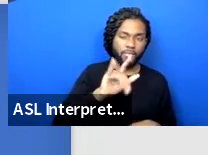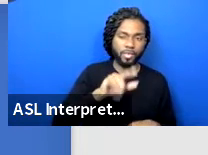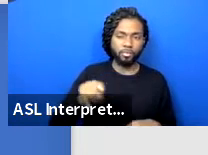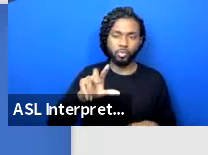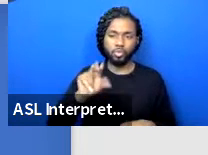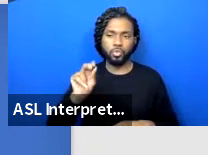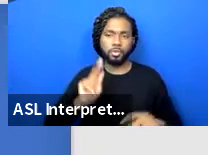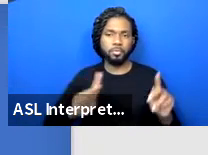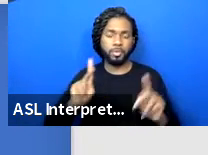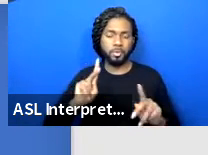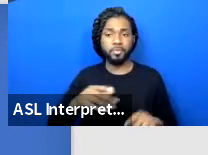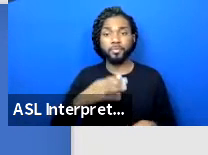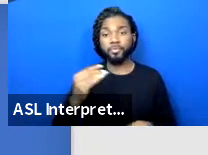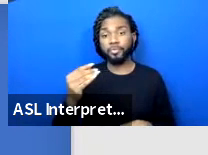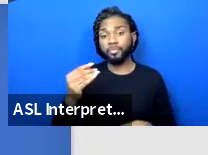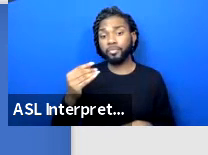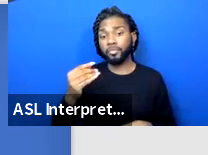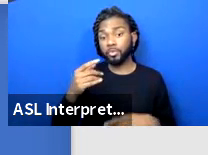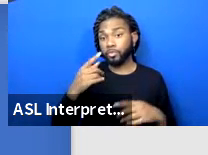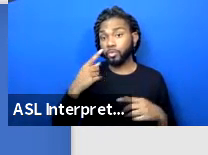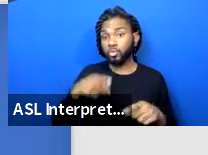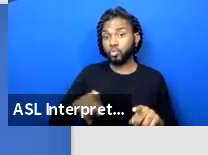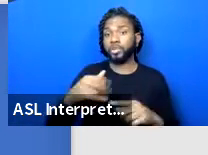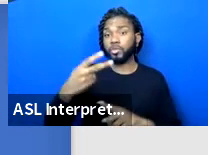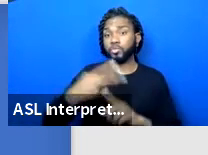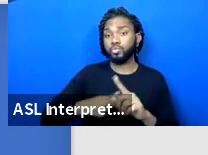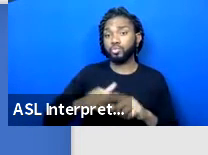And while the 2 month training